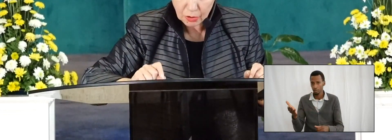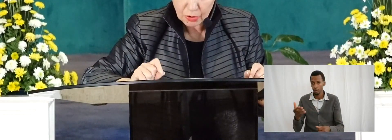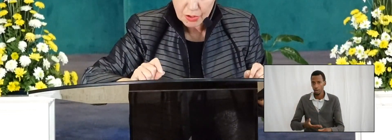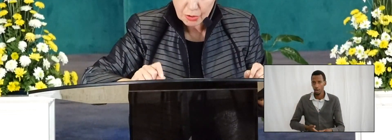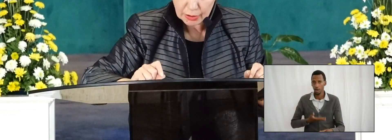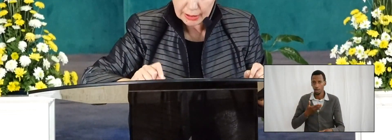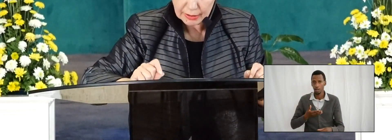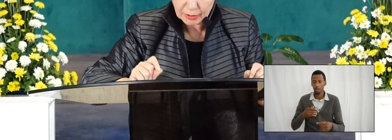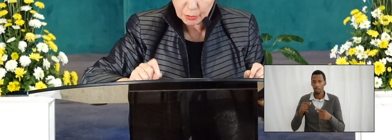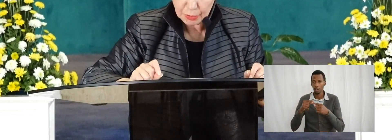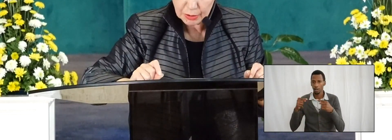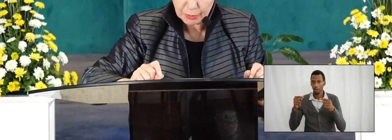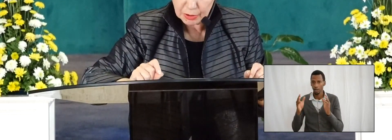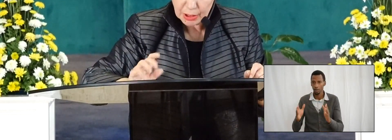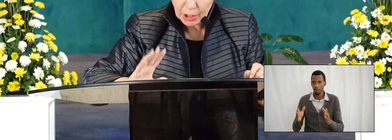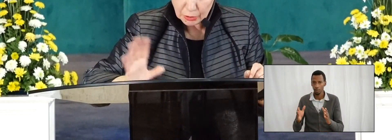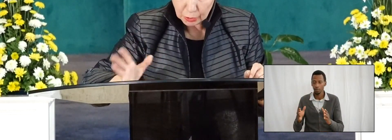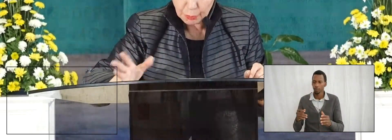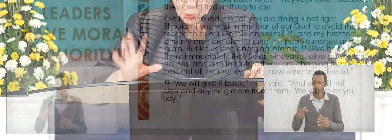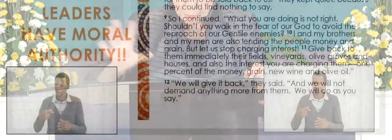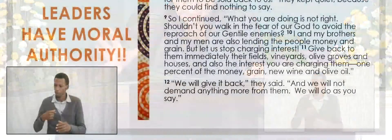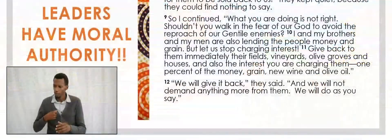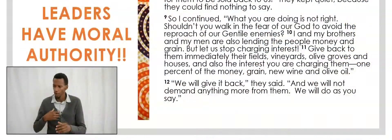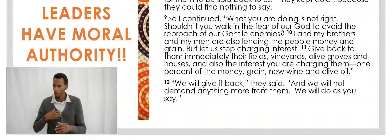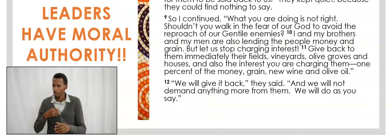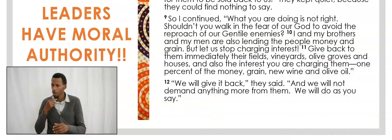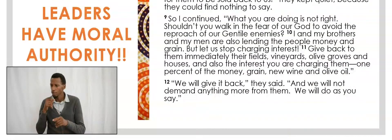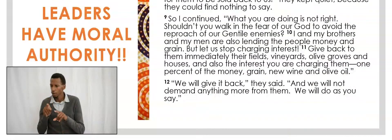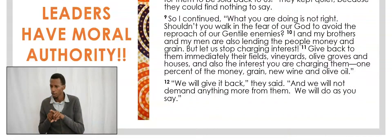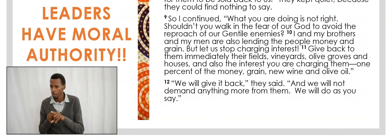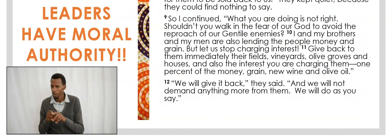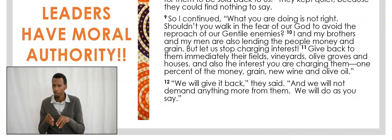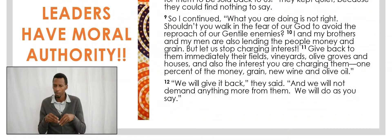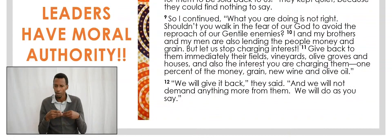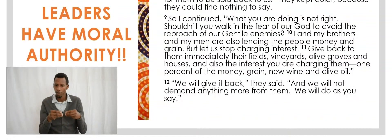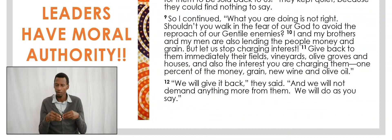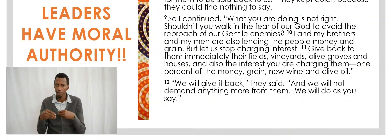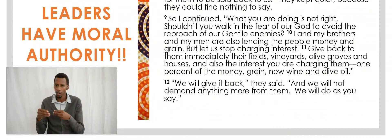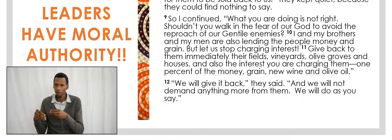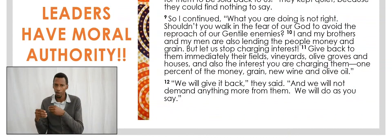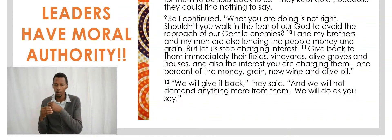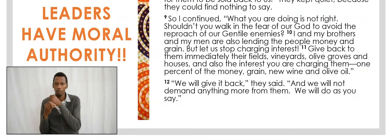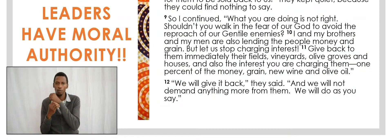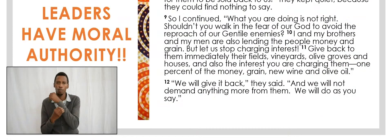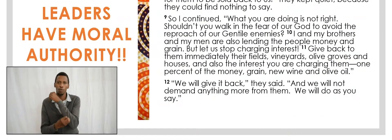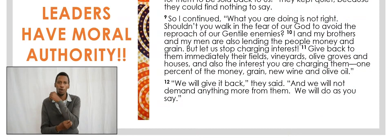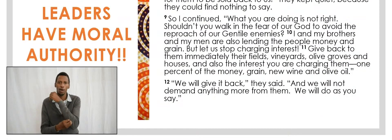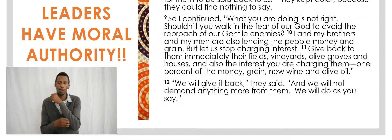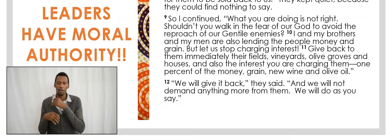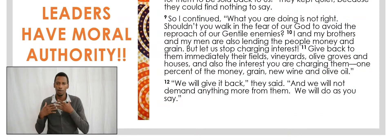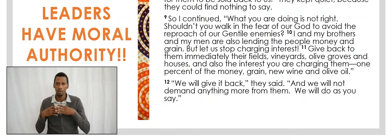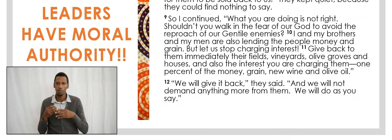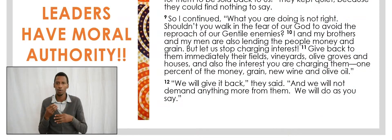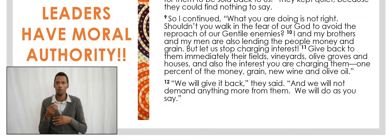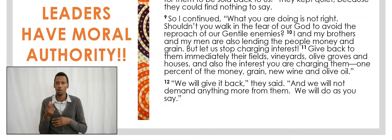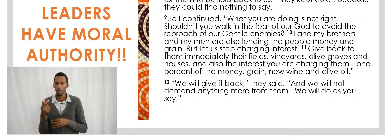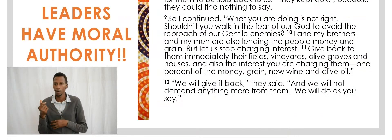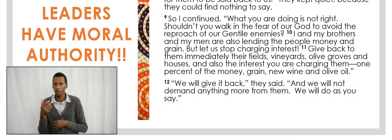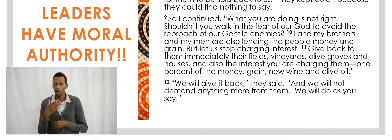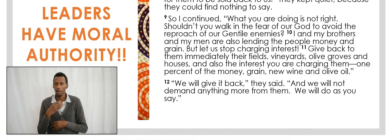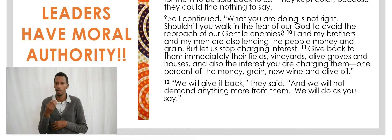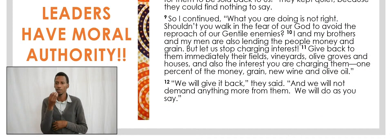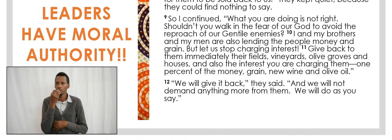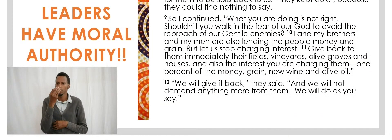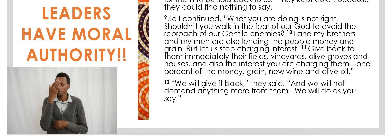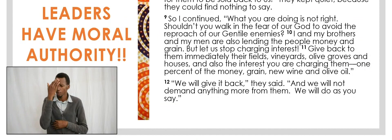men are also lending to the poor people money and grain. But let us stop